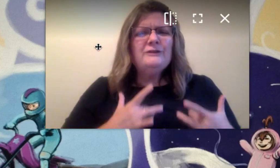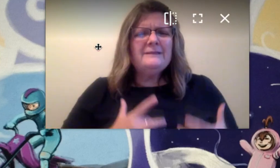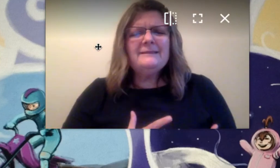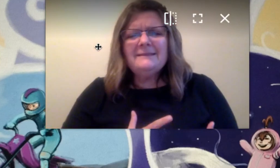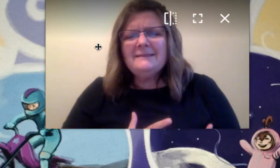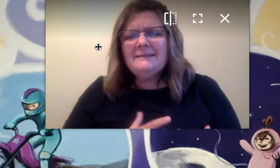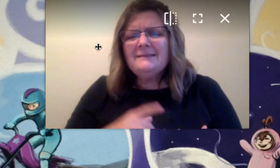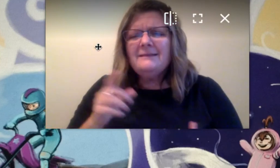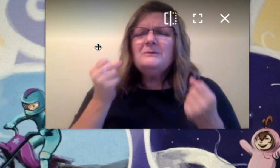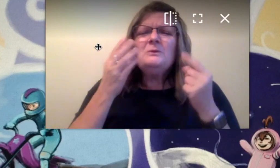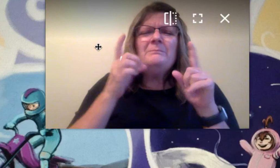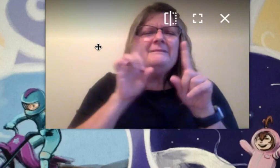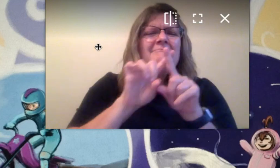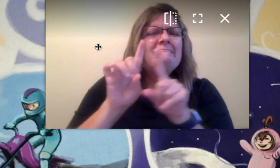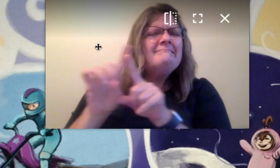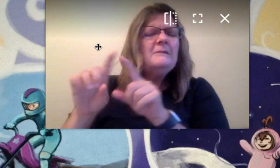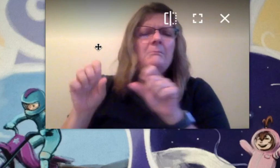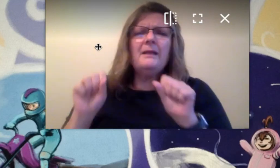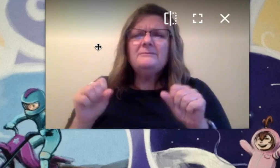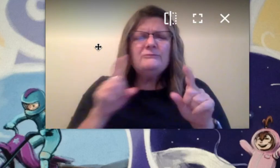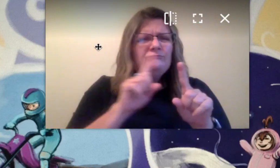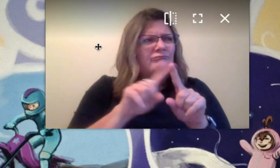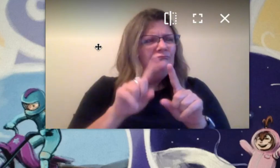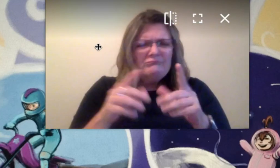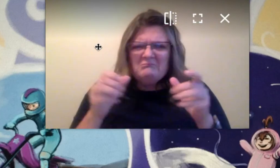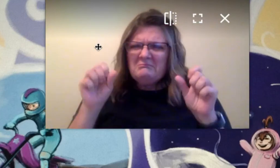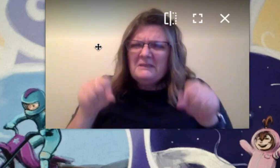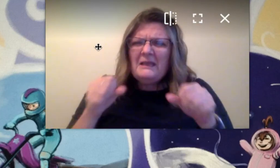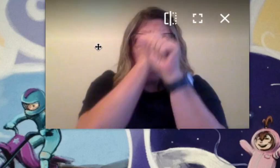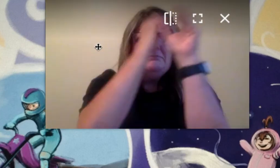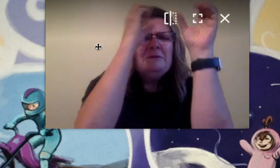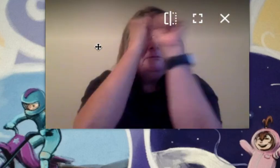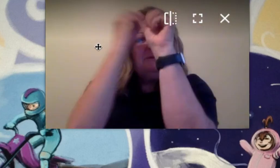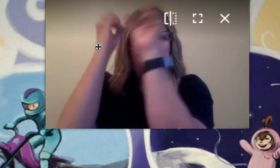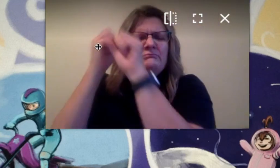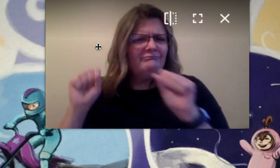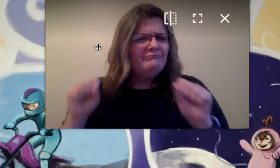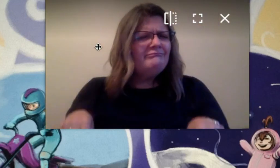so many other possibilities.